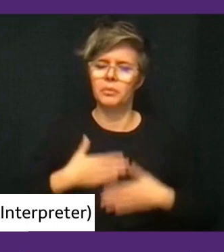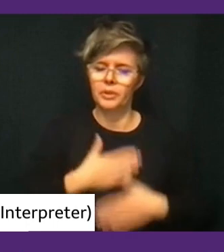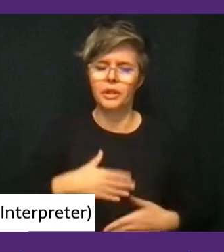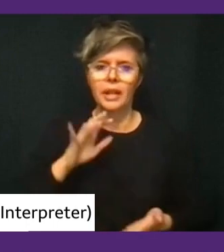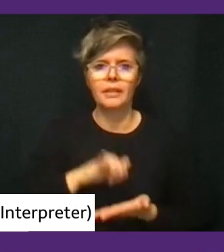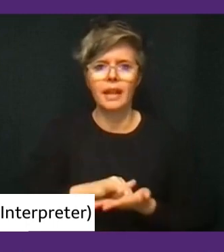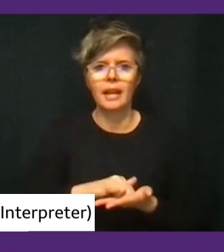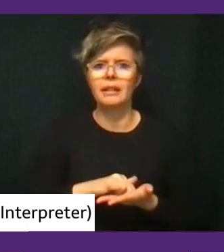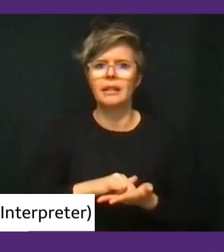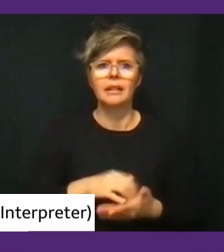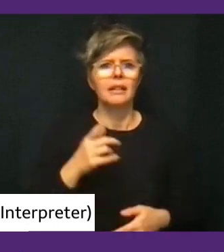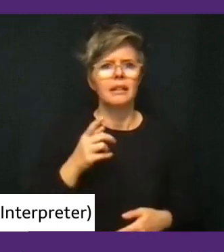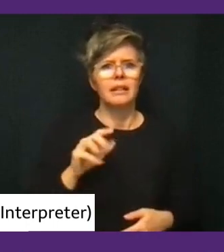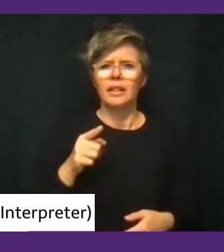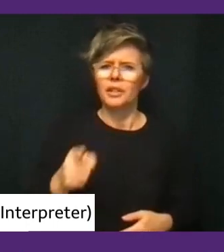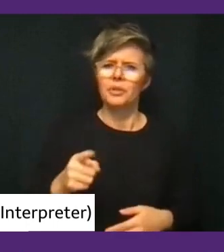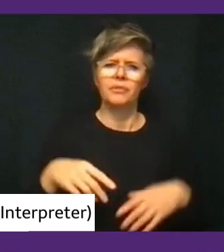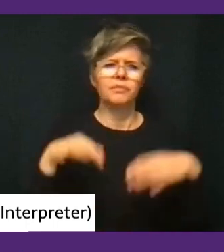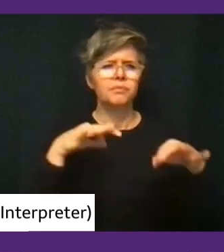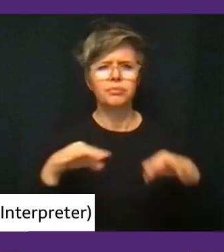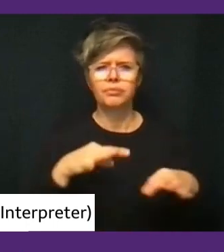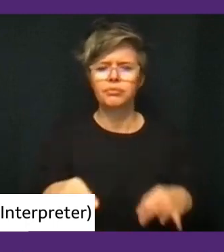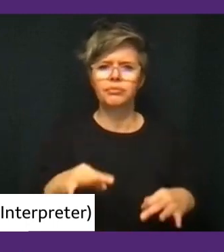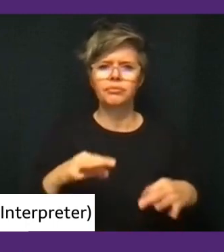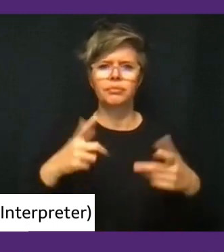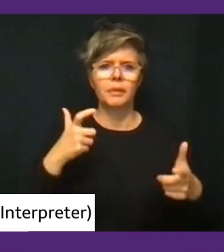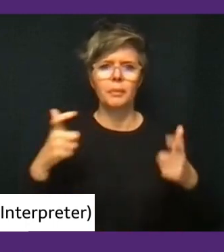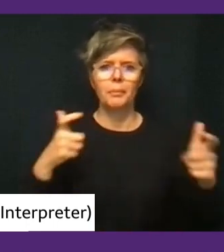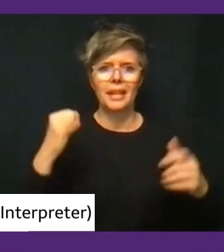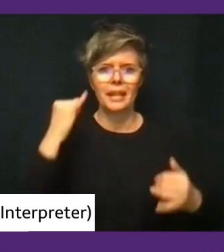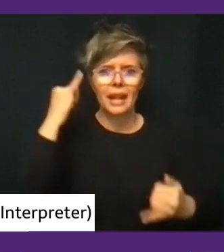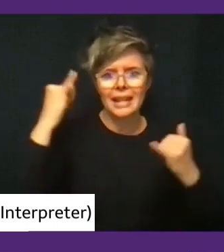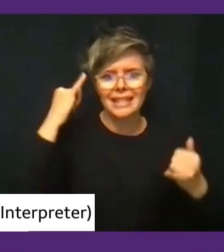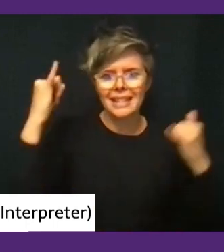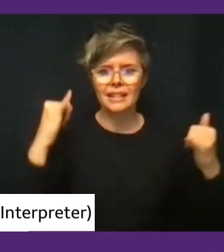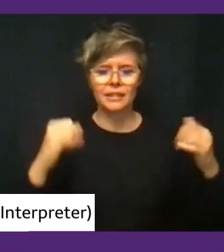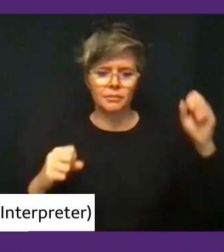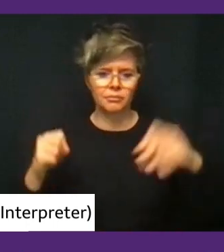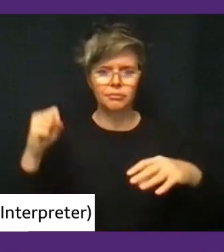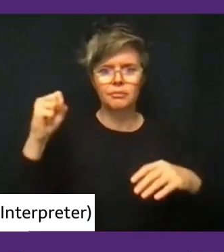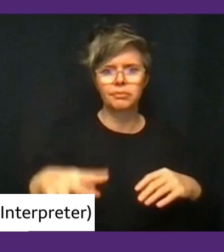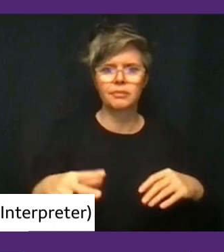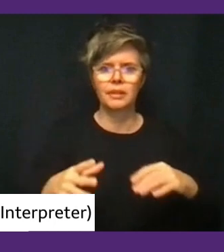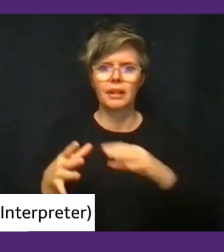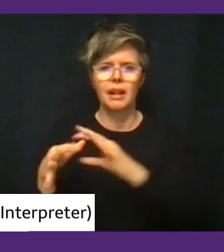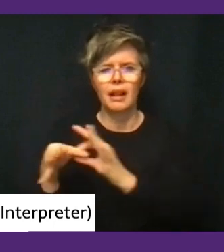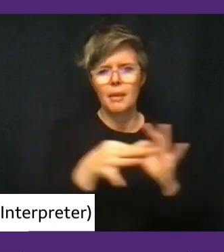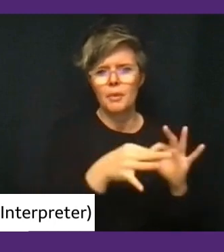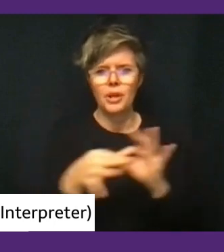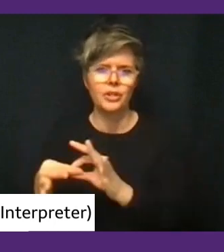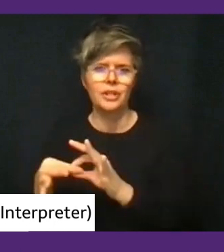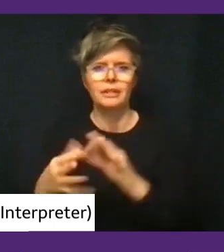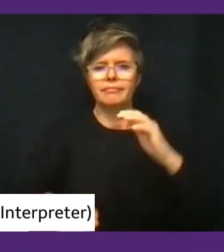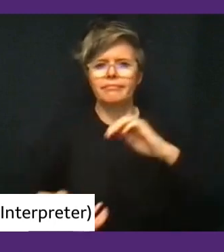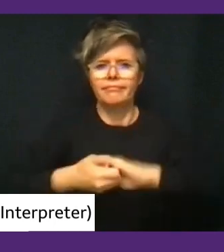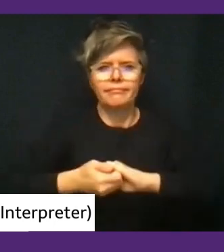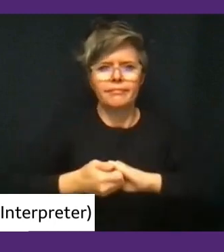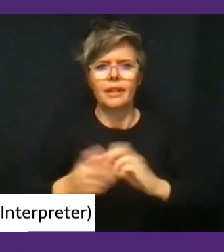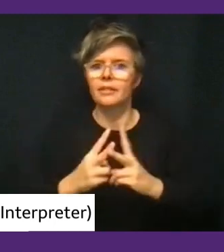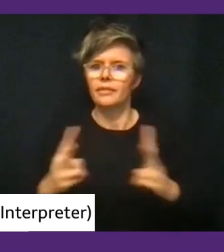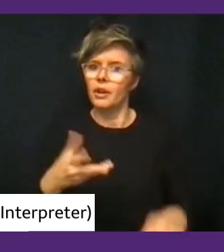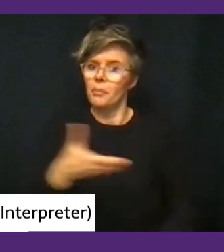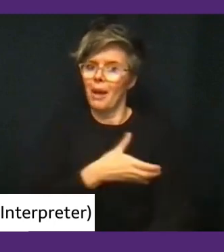just brought a load of big ideas together. You've shown that the power of the collaboration as well. It's really clear in terms of the connections that you make all the